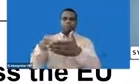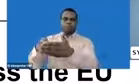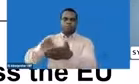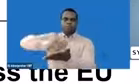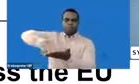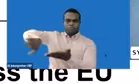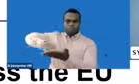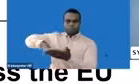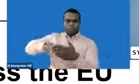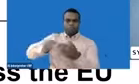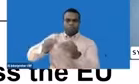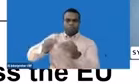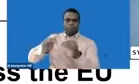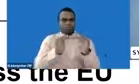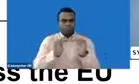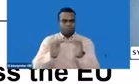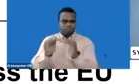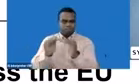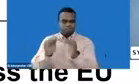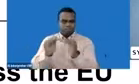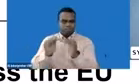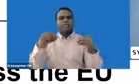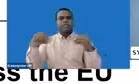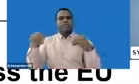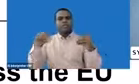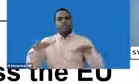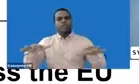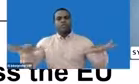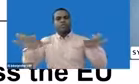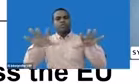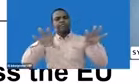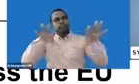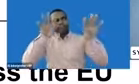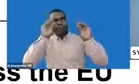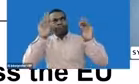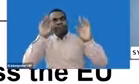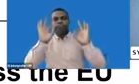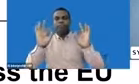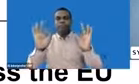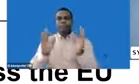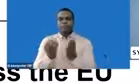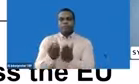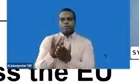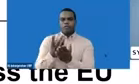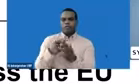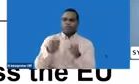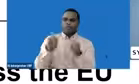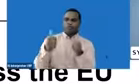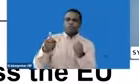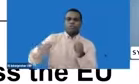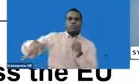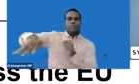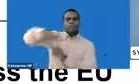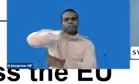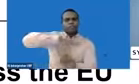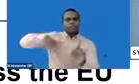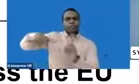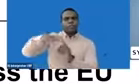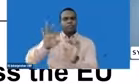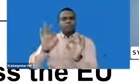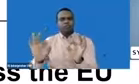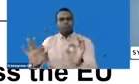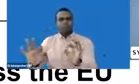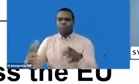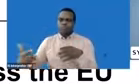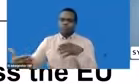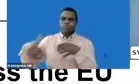creation of an inclusive environment in a classroom where learners feel that they are respected, encouraged, and valued. The core notion in the